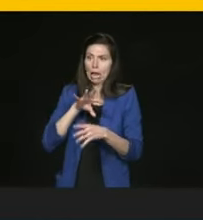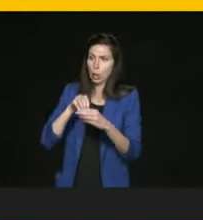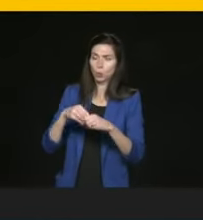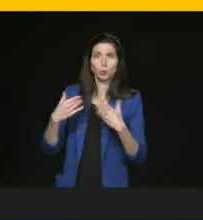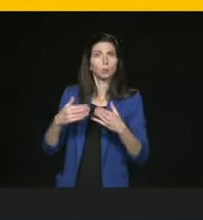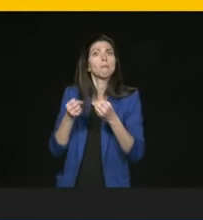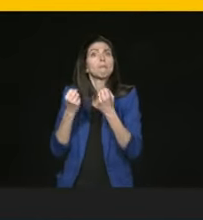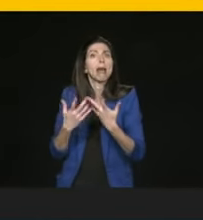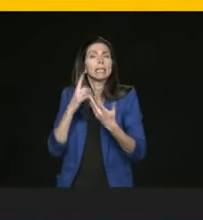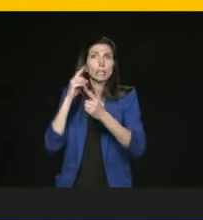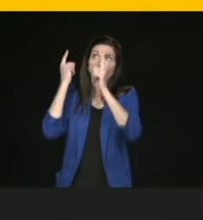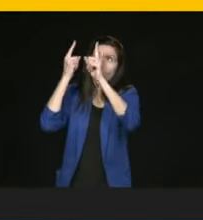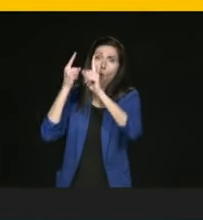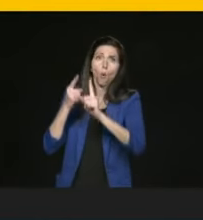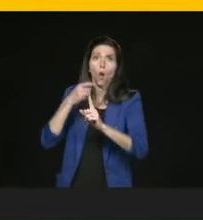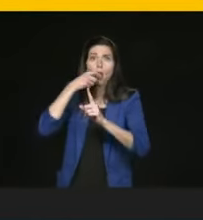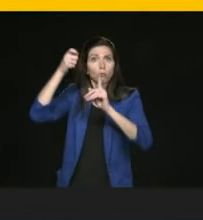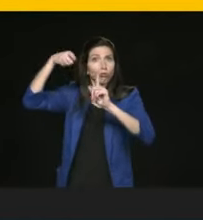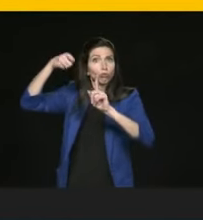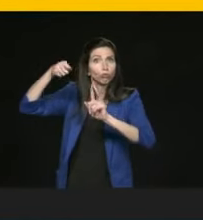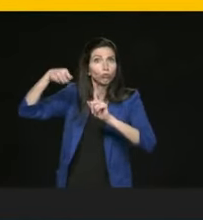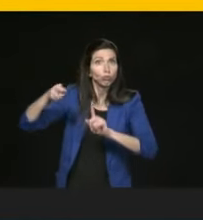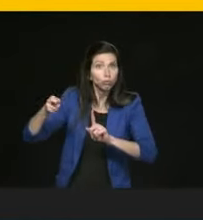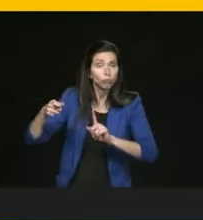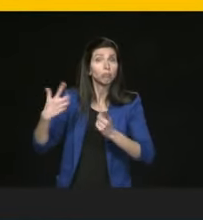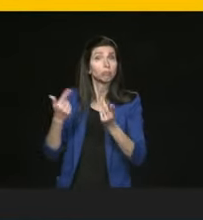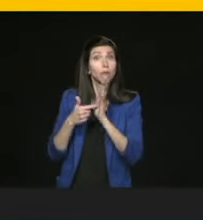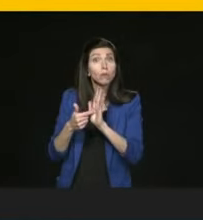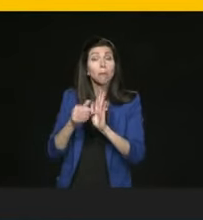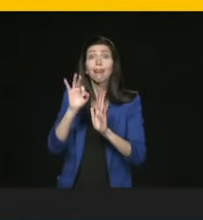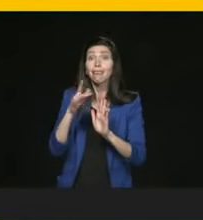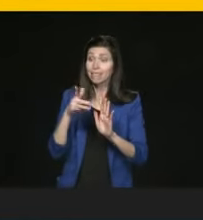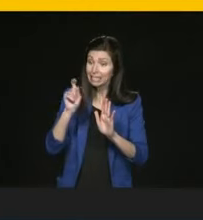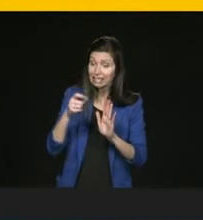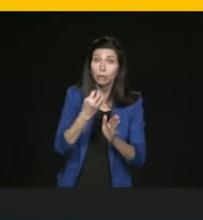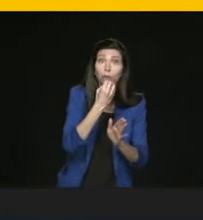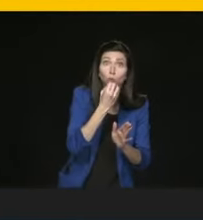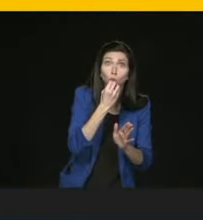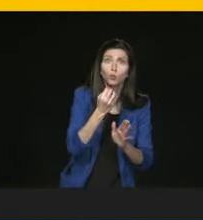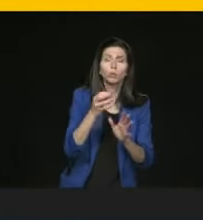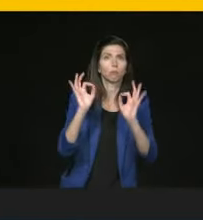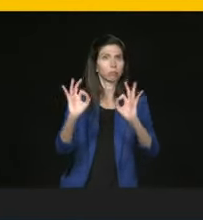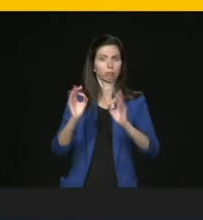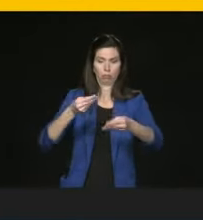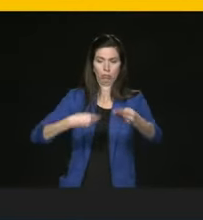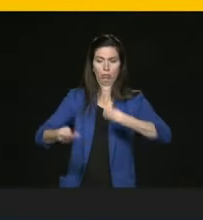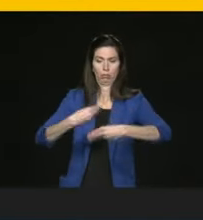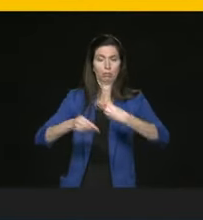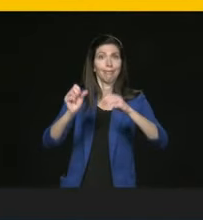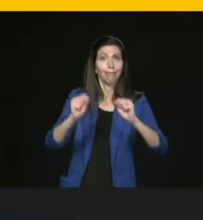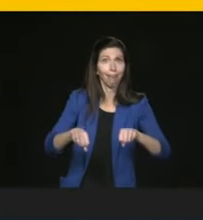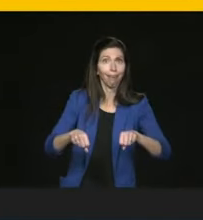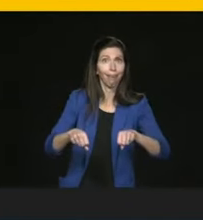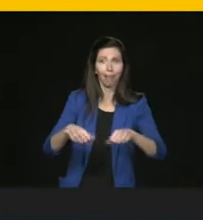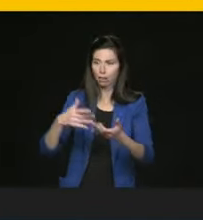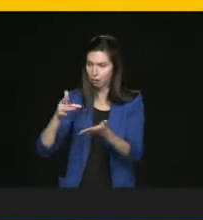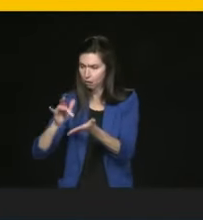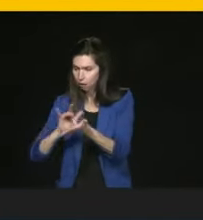keep the movement of essential goods and services across the frontiers, the frontier, in both ways, in both directions,